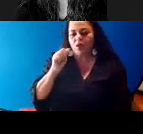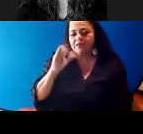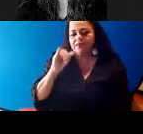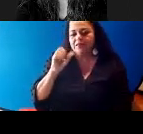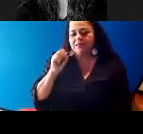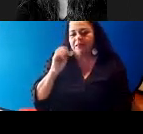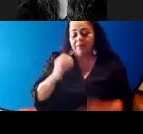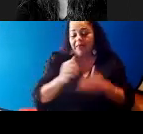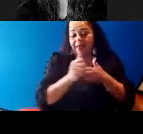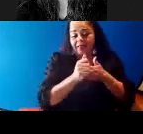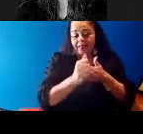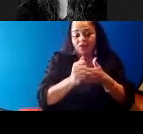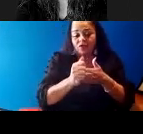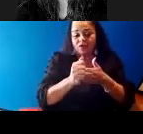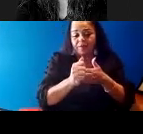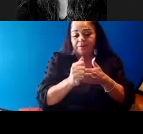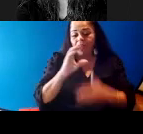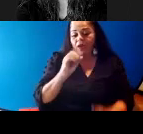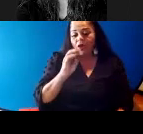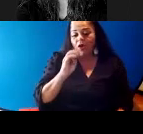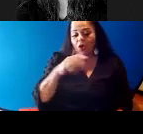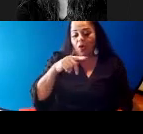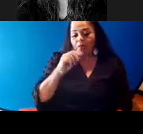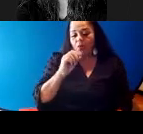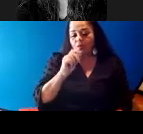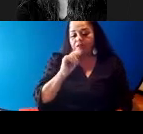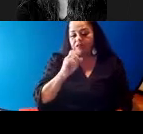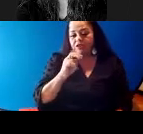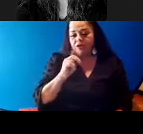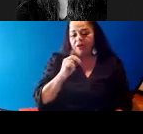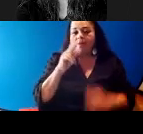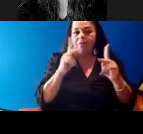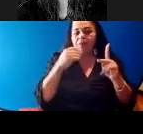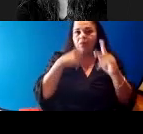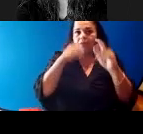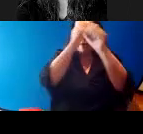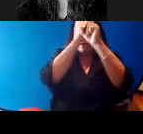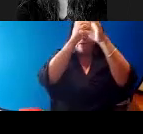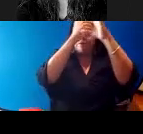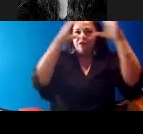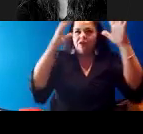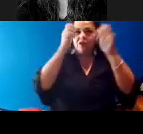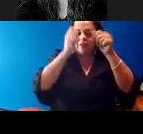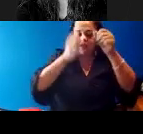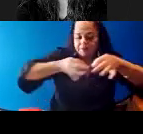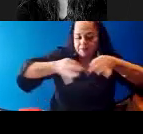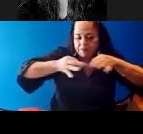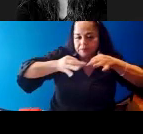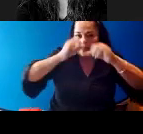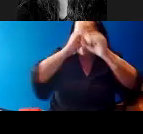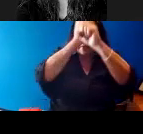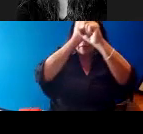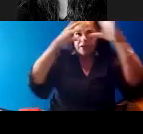Leadership composition, right? Looking for leaders who have a vision, can articulate that vision, who are courageous,